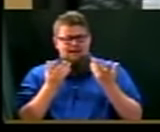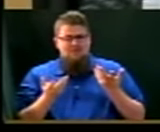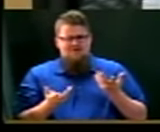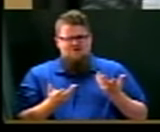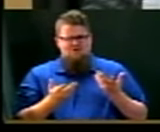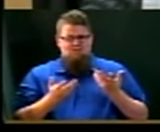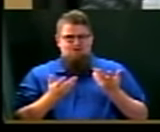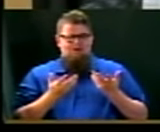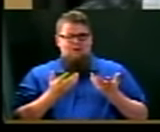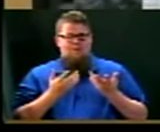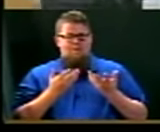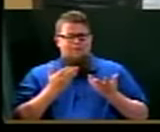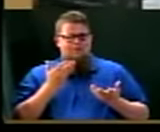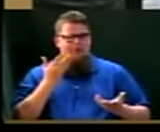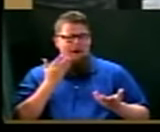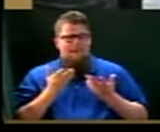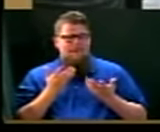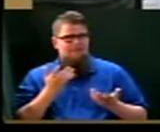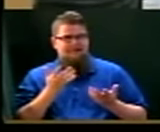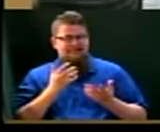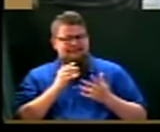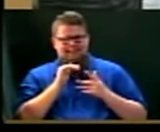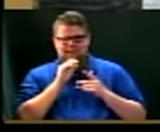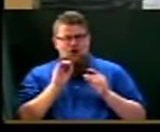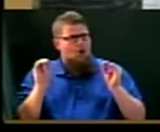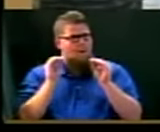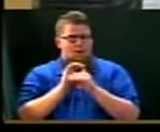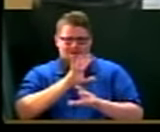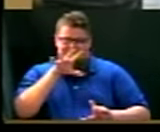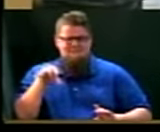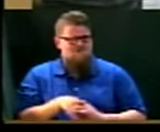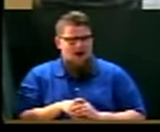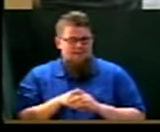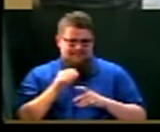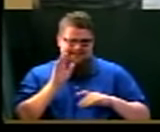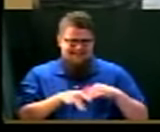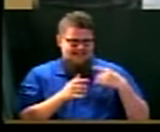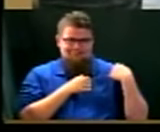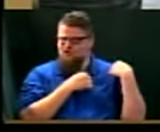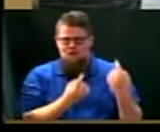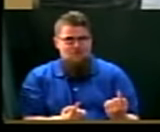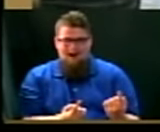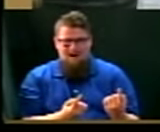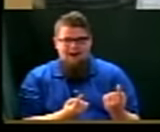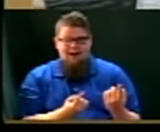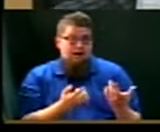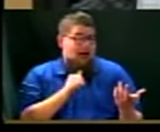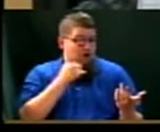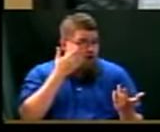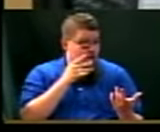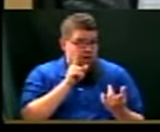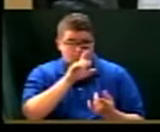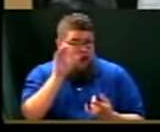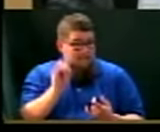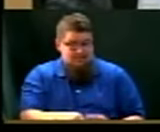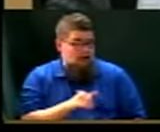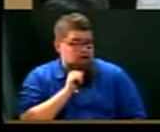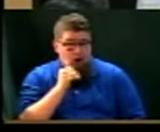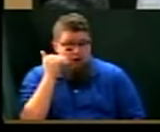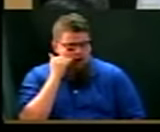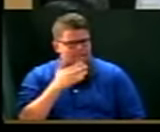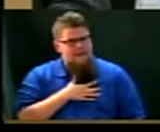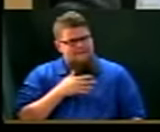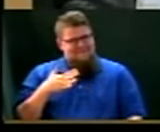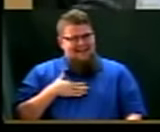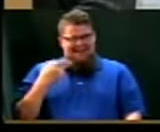not have any more participation than we've had to this point. I mean, I don't know that for certain, but just given my history